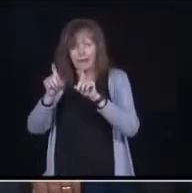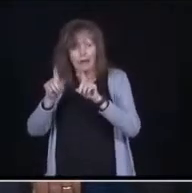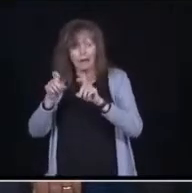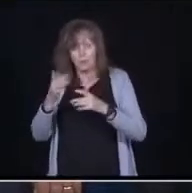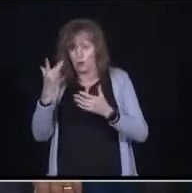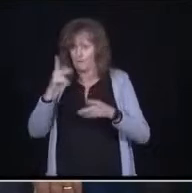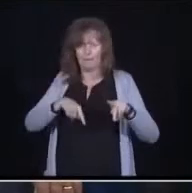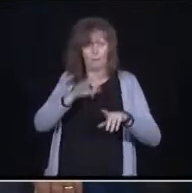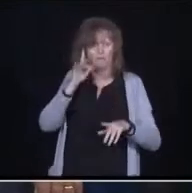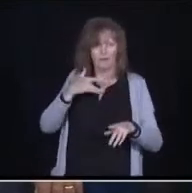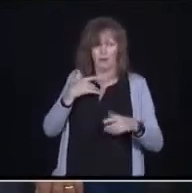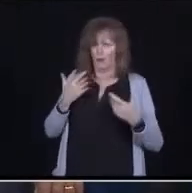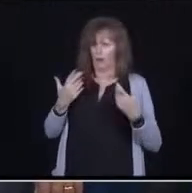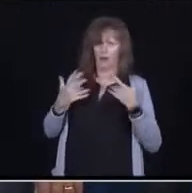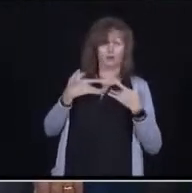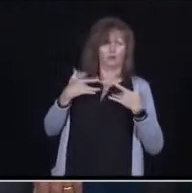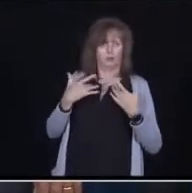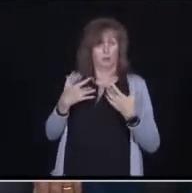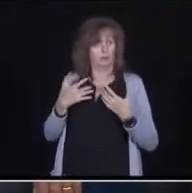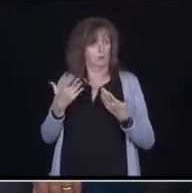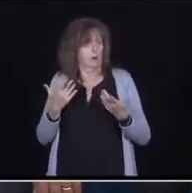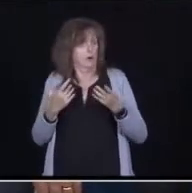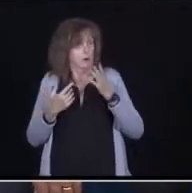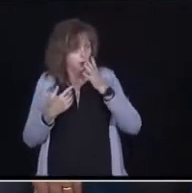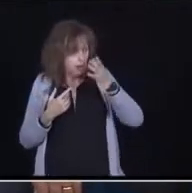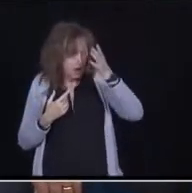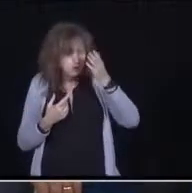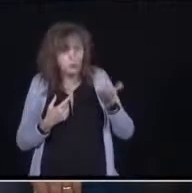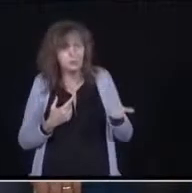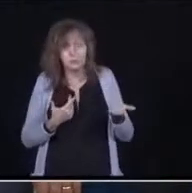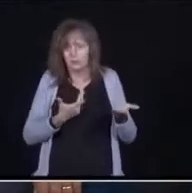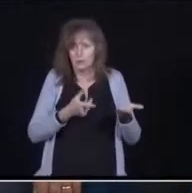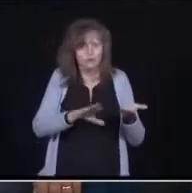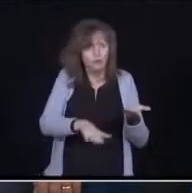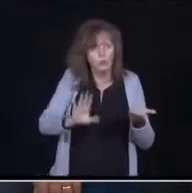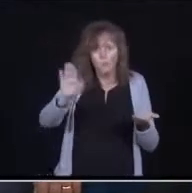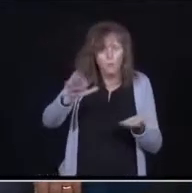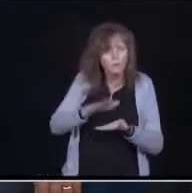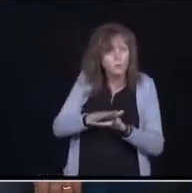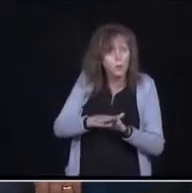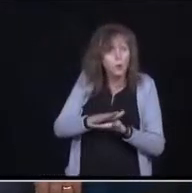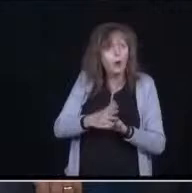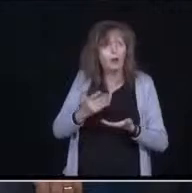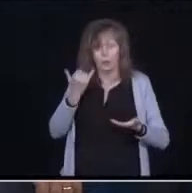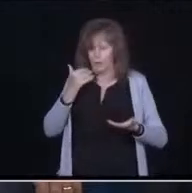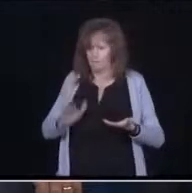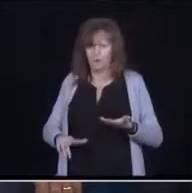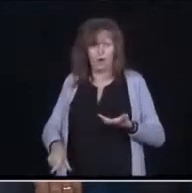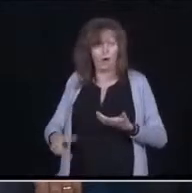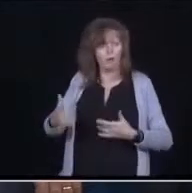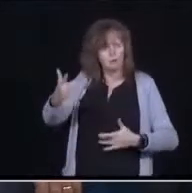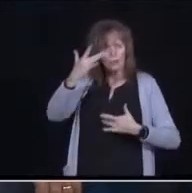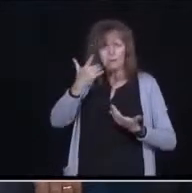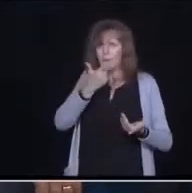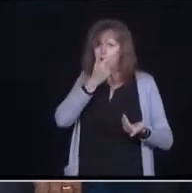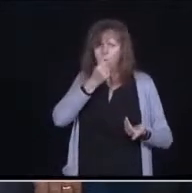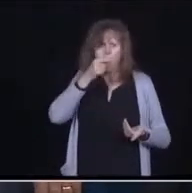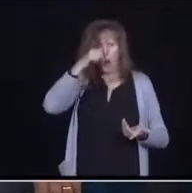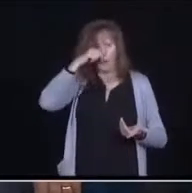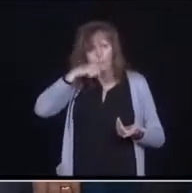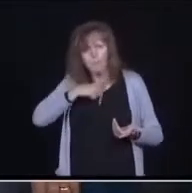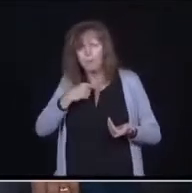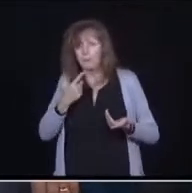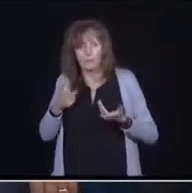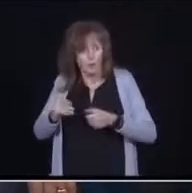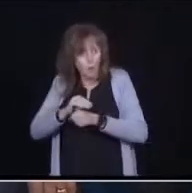particularly parents of young people going to school, if their child shows any symptoms, whether it's COVID, whether it's the flu, or